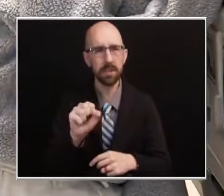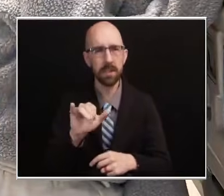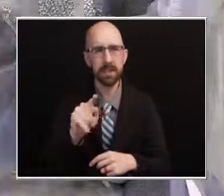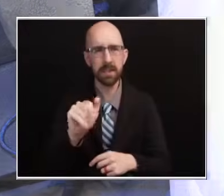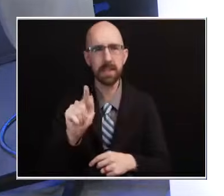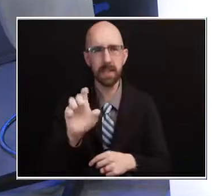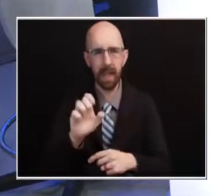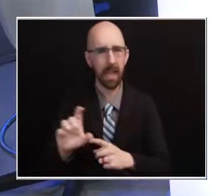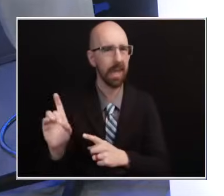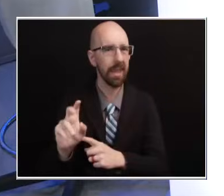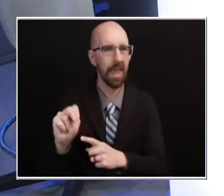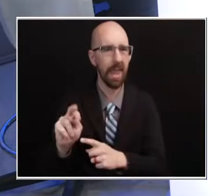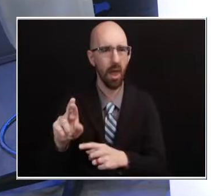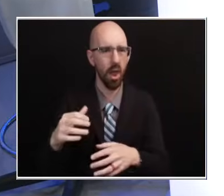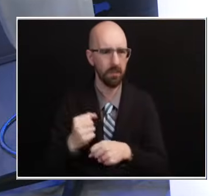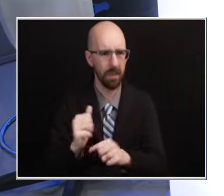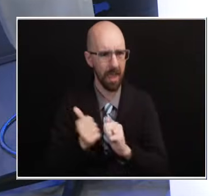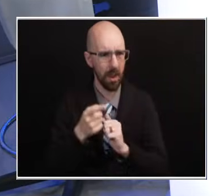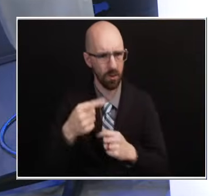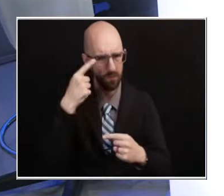How were you processing that?